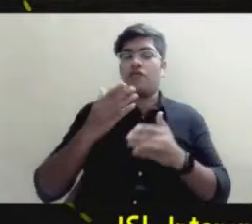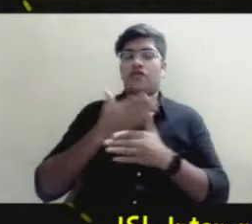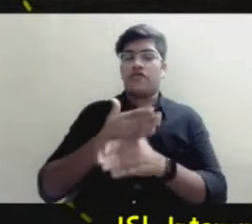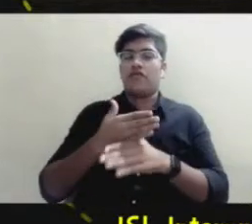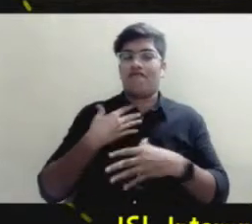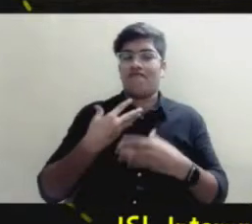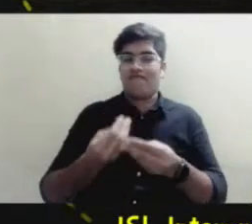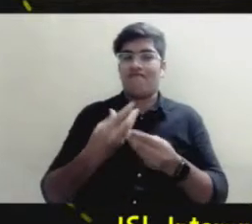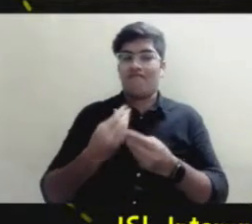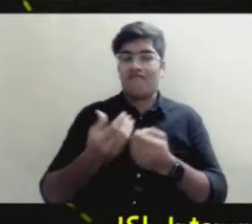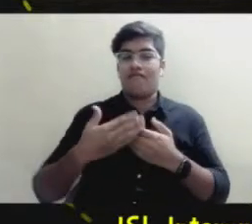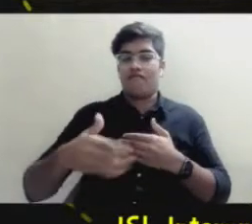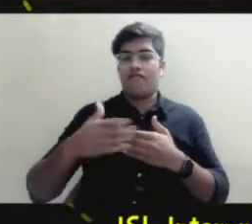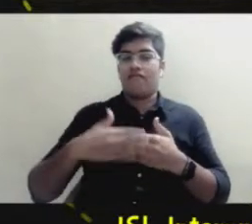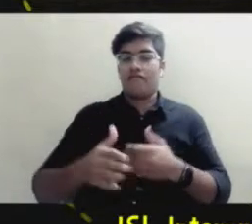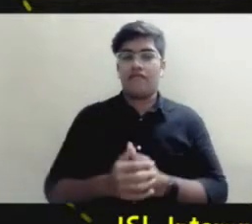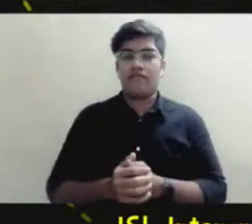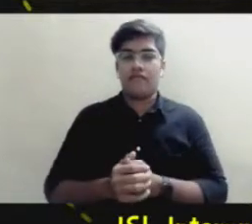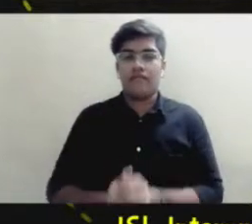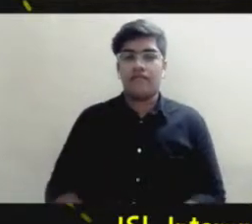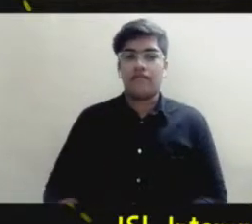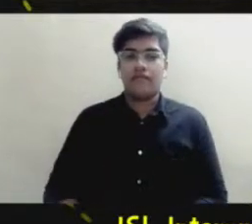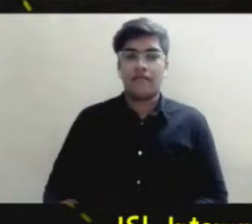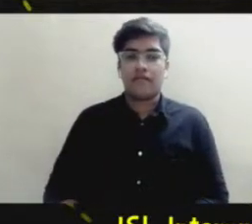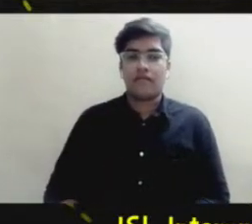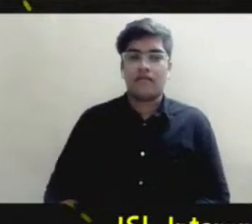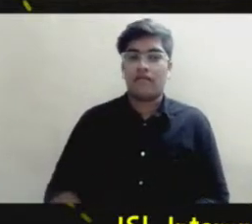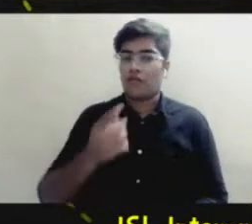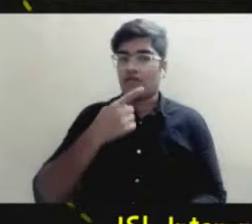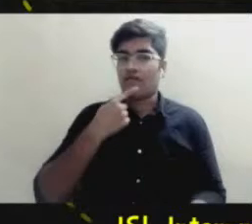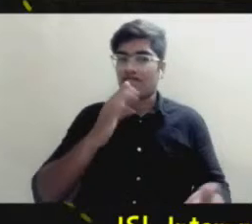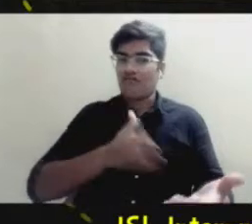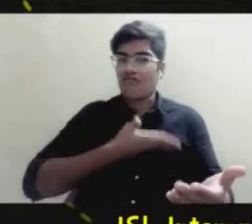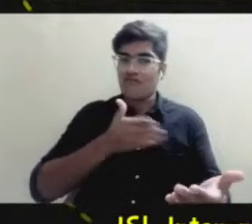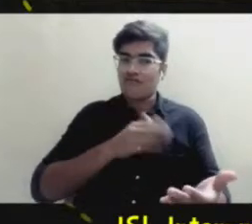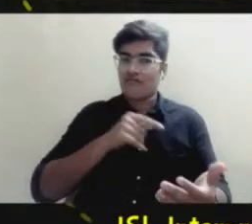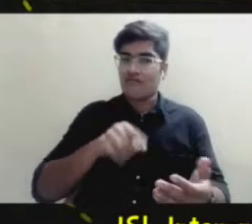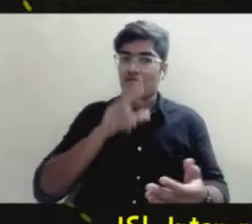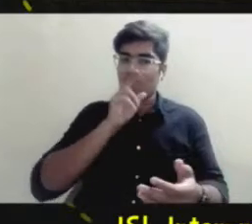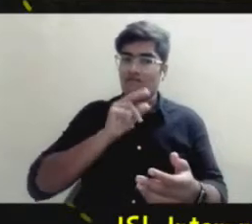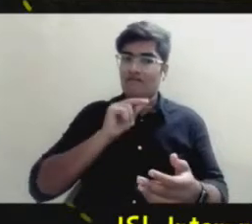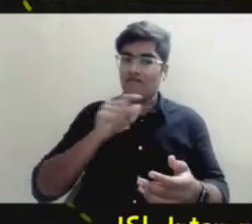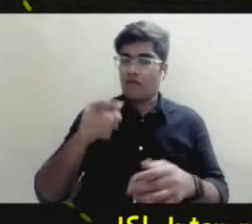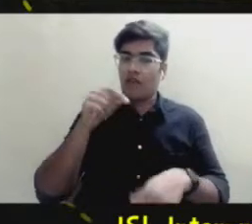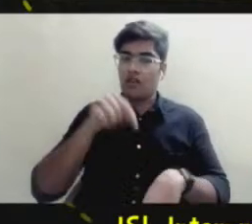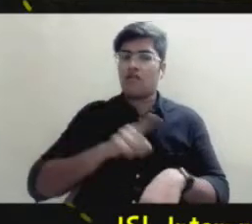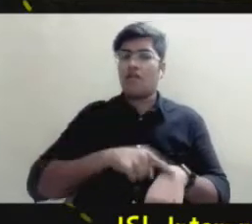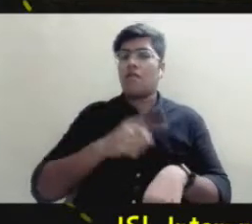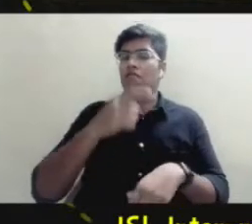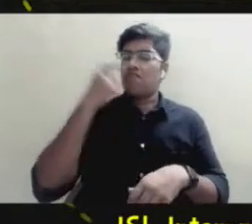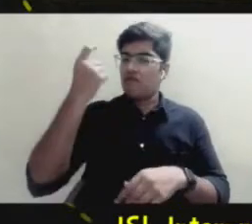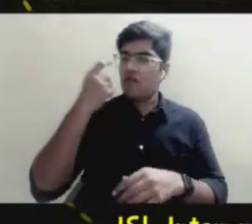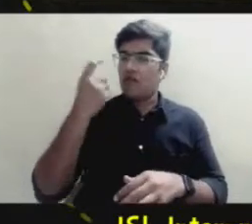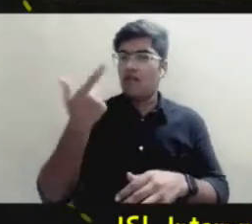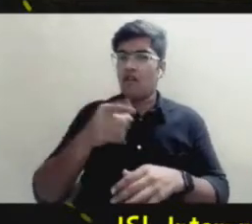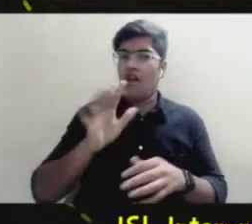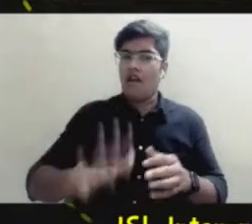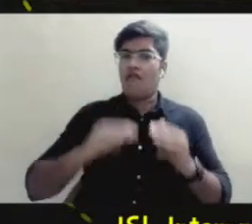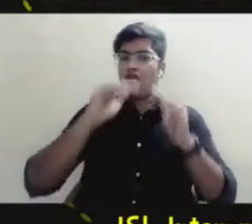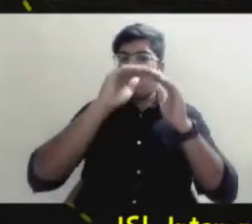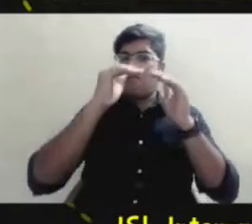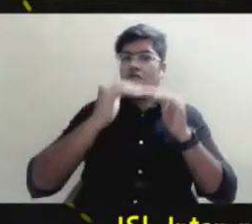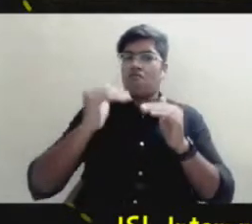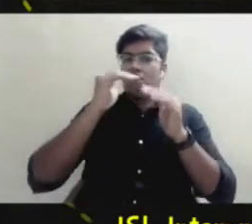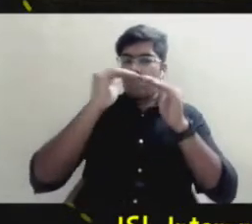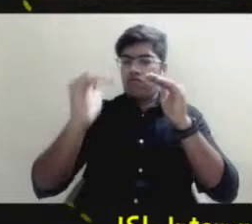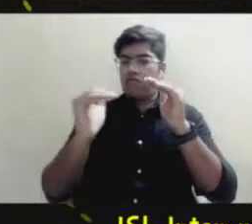I mean, as you were singing this piece, I was thinking that there are so many layers of pleasure, right? There's the pleasure